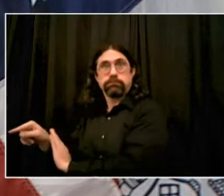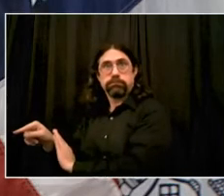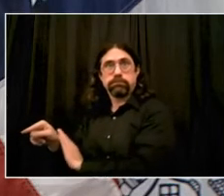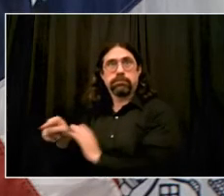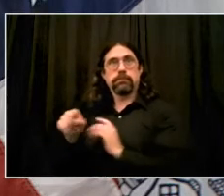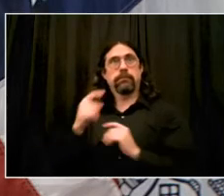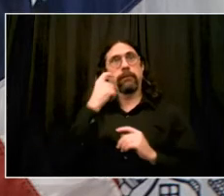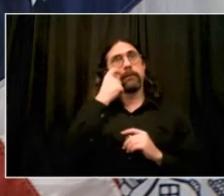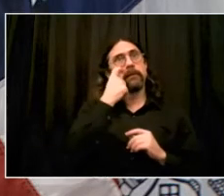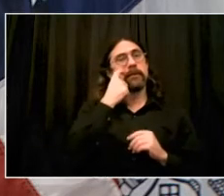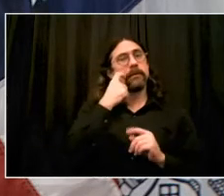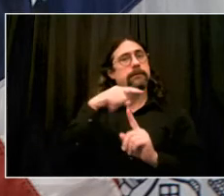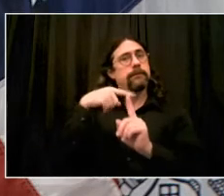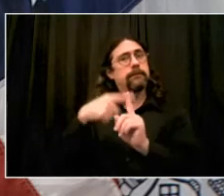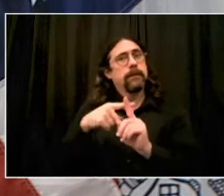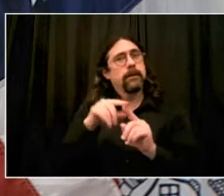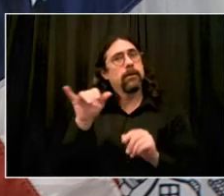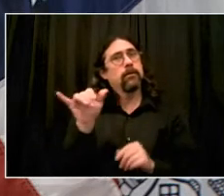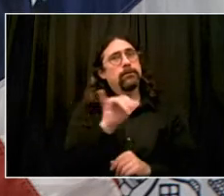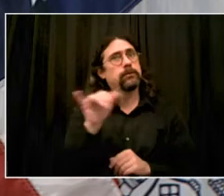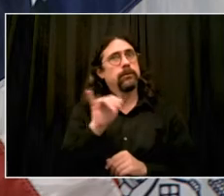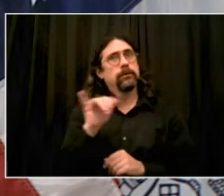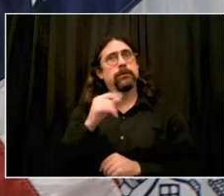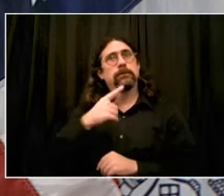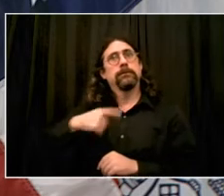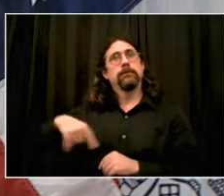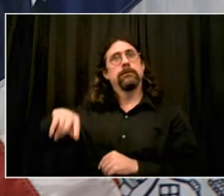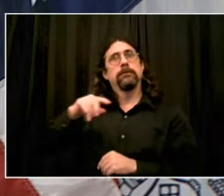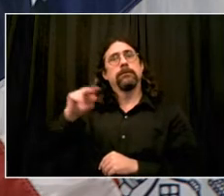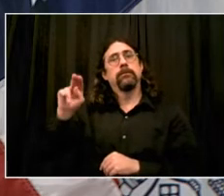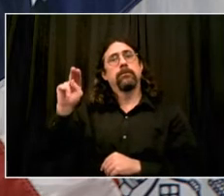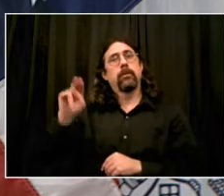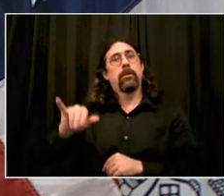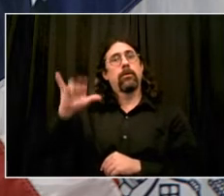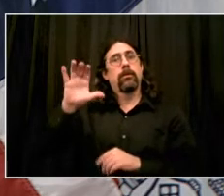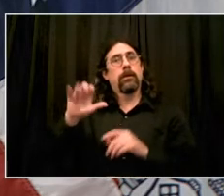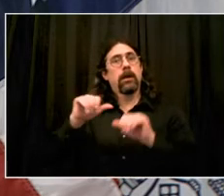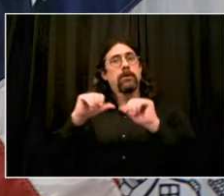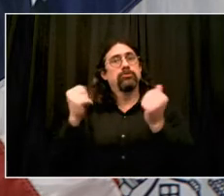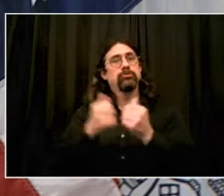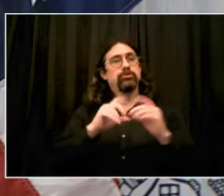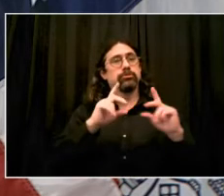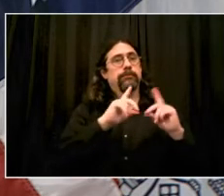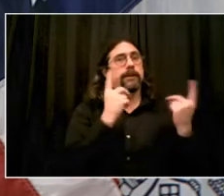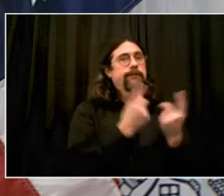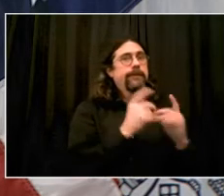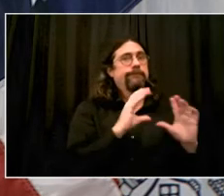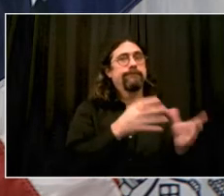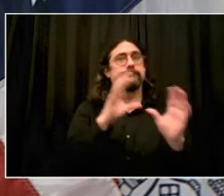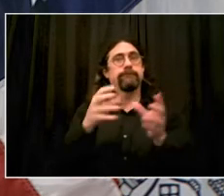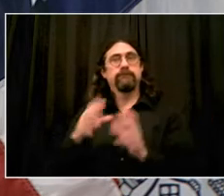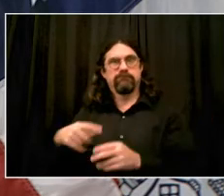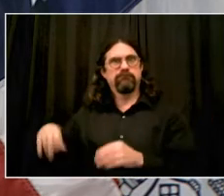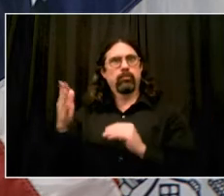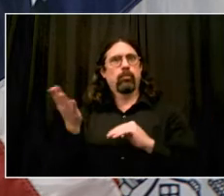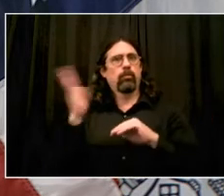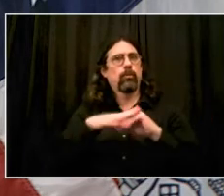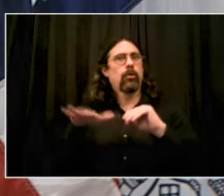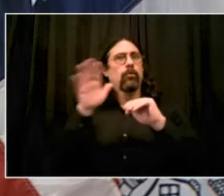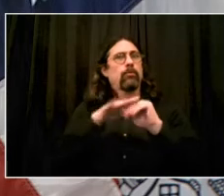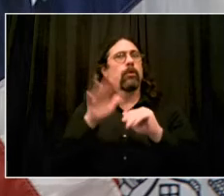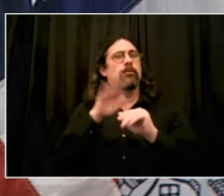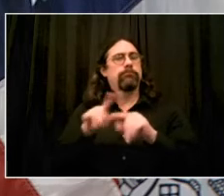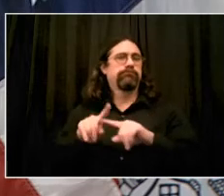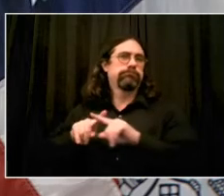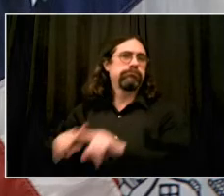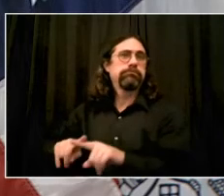going to, it's having an effect. It'll have even more of an effect going forward. The work that we're doing to focus on